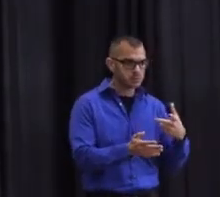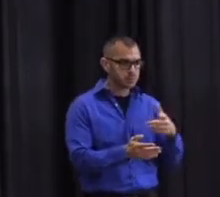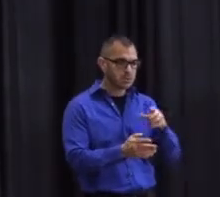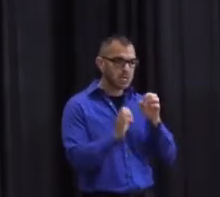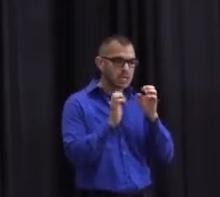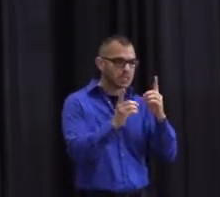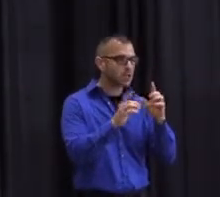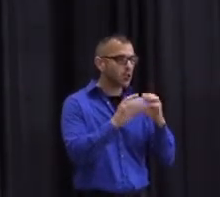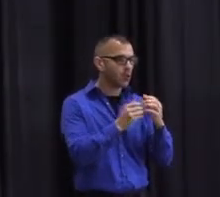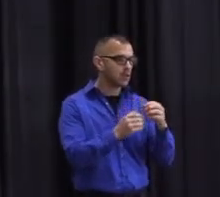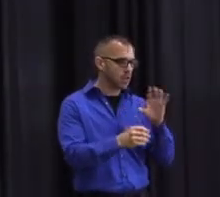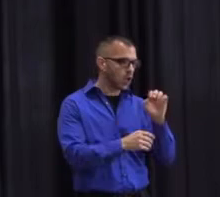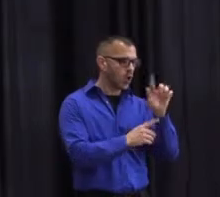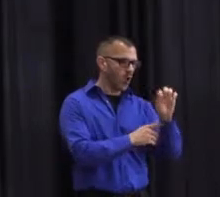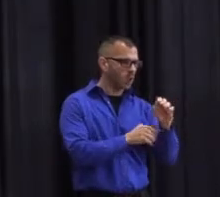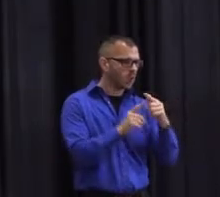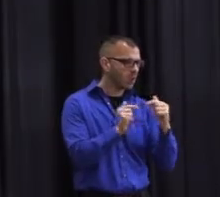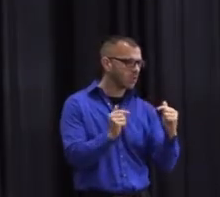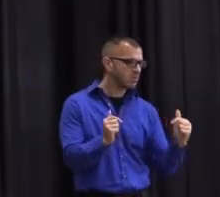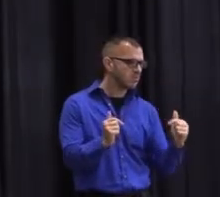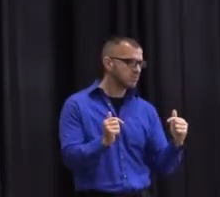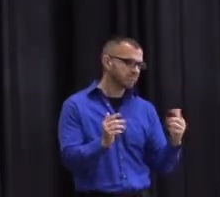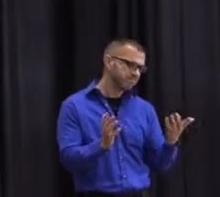course codes and all of that sort of stuff.